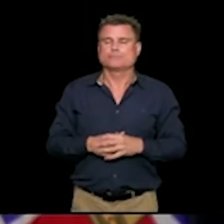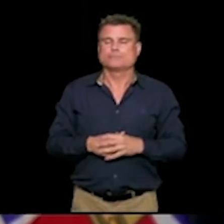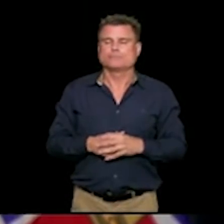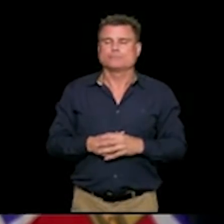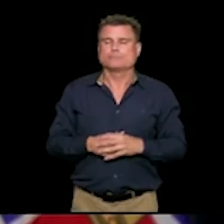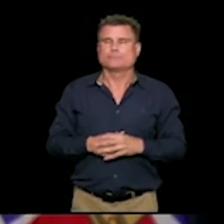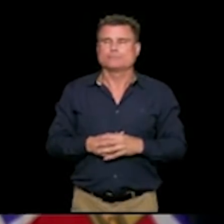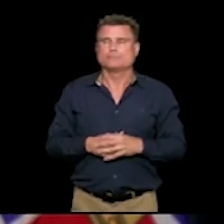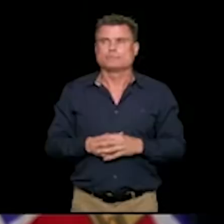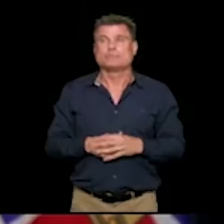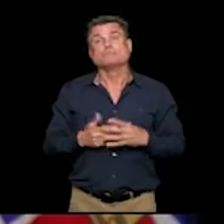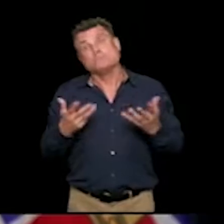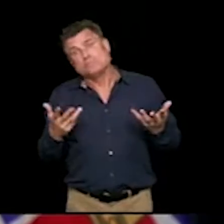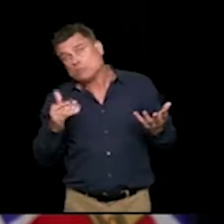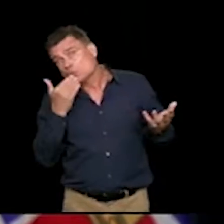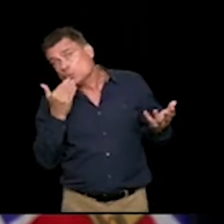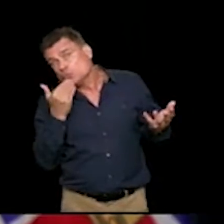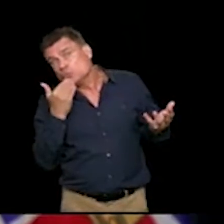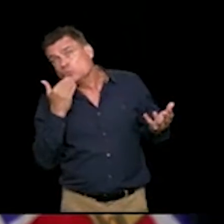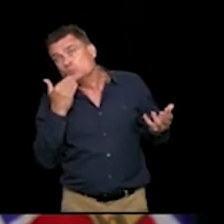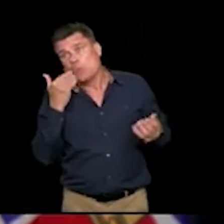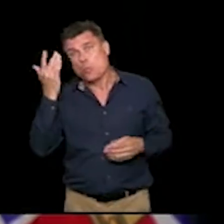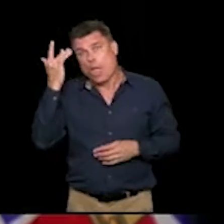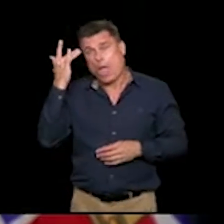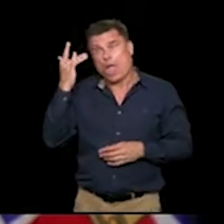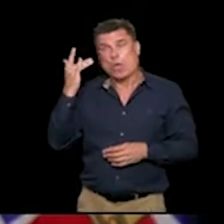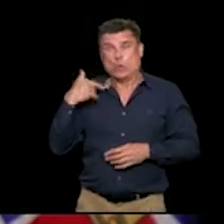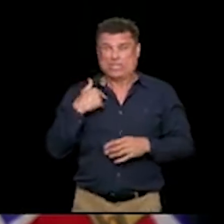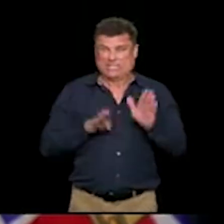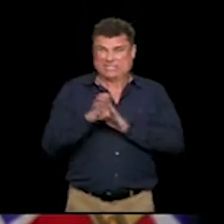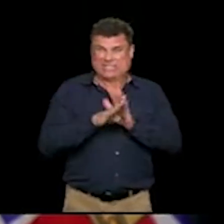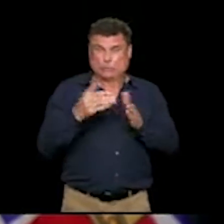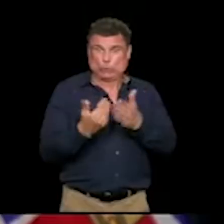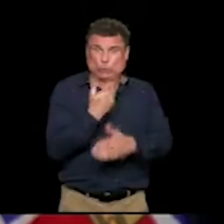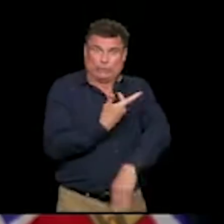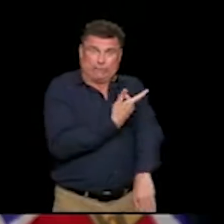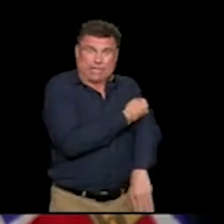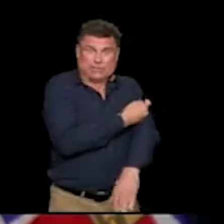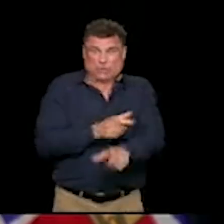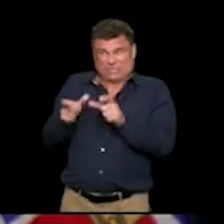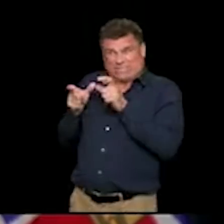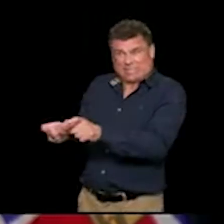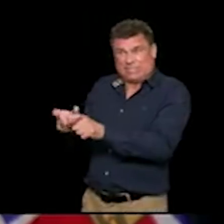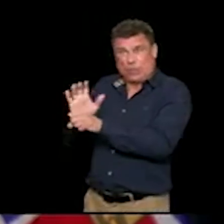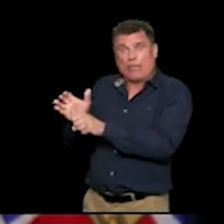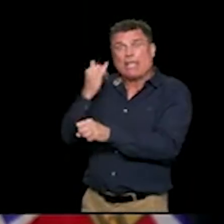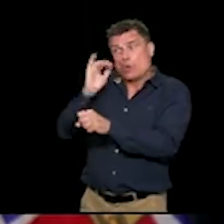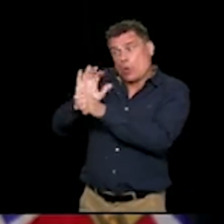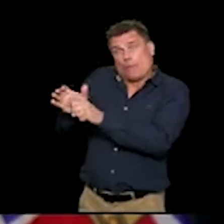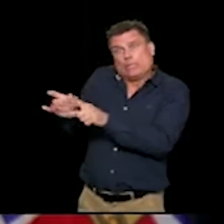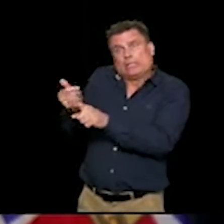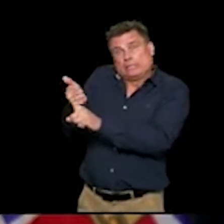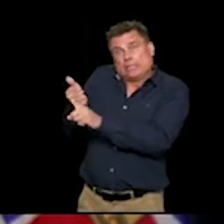period of time and in a broader population is slightly more likely. So that is something we watch really, really